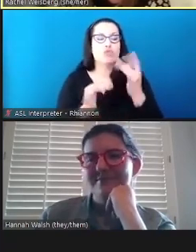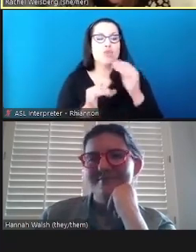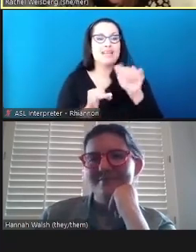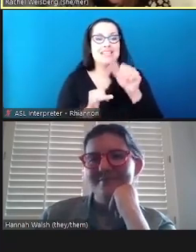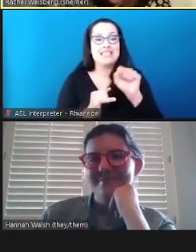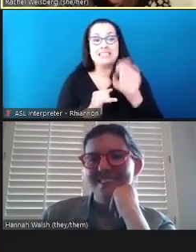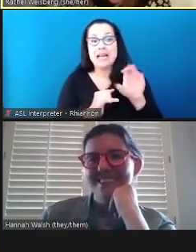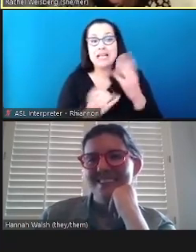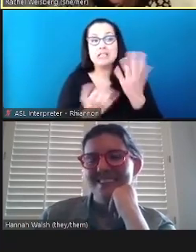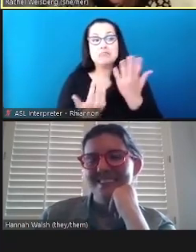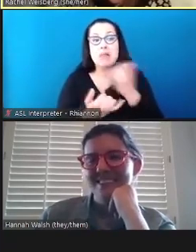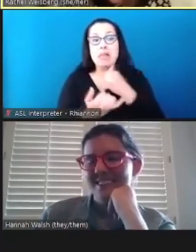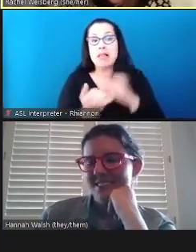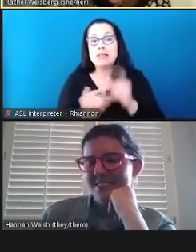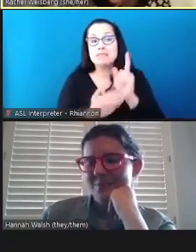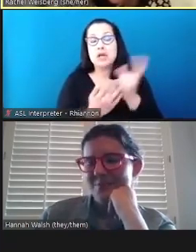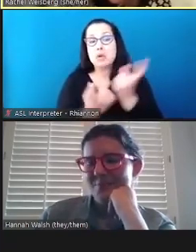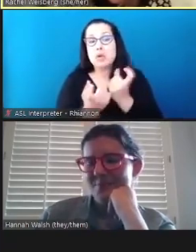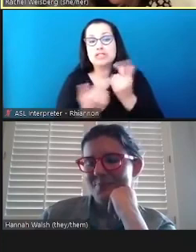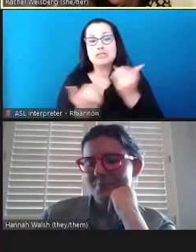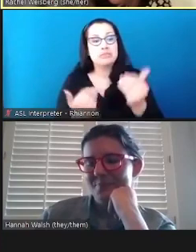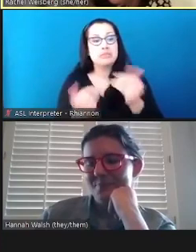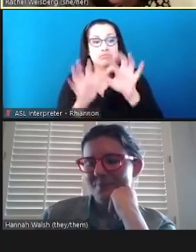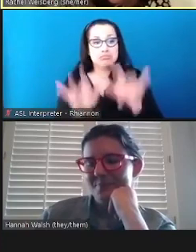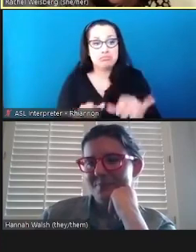minute questions, please feel free to write them in.